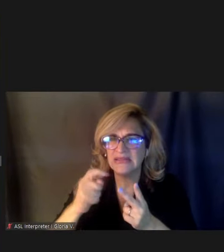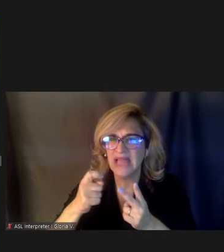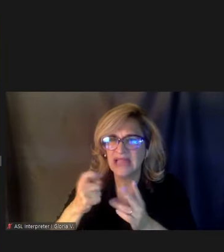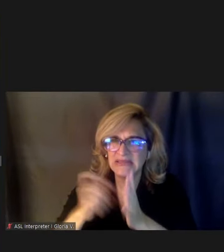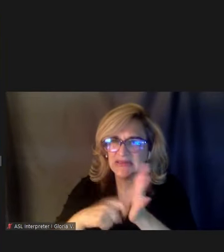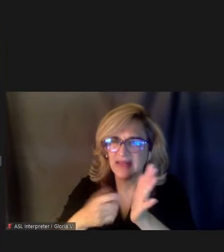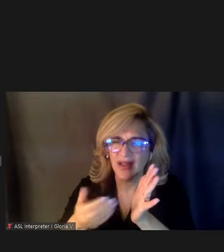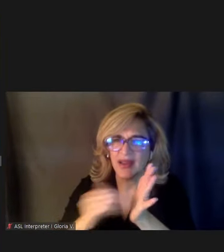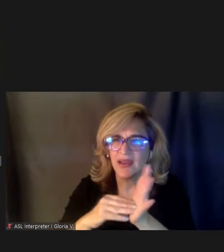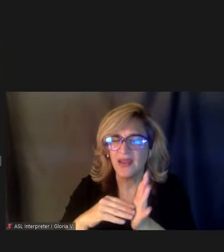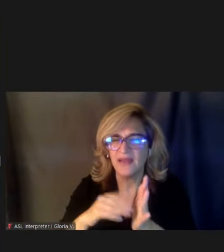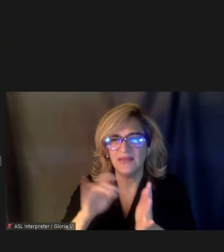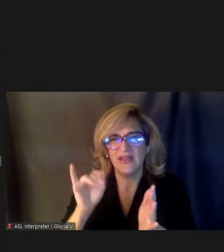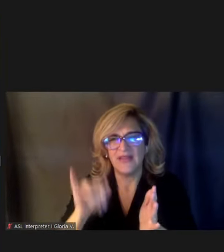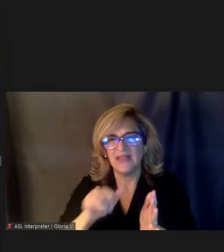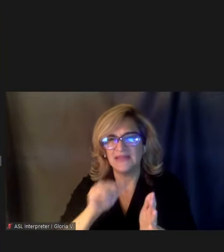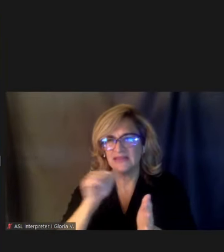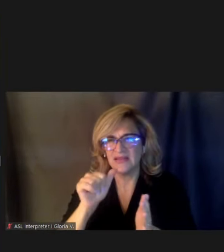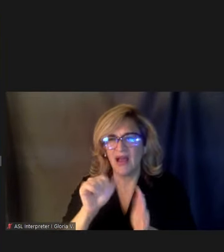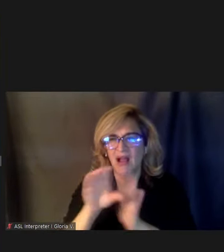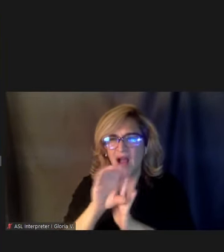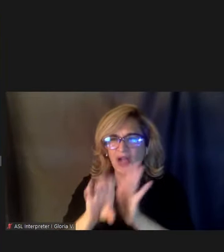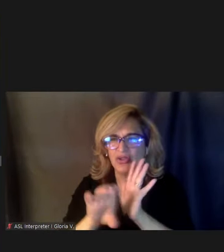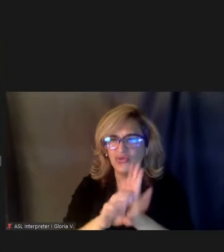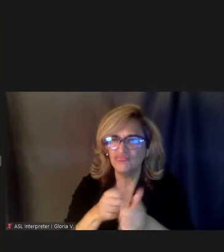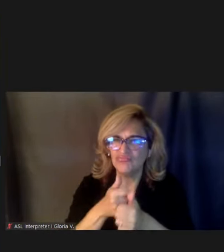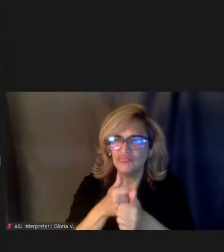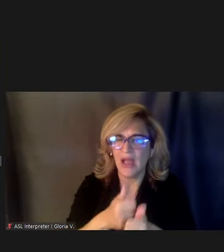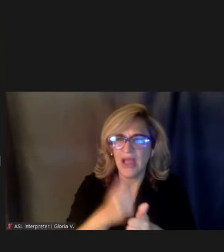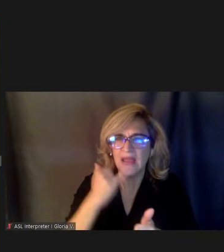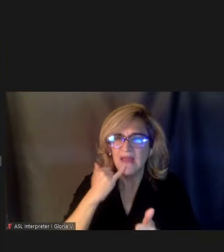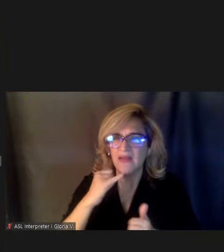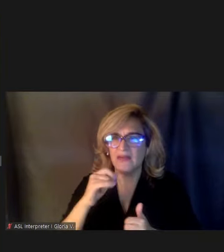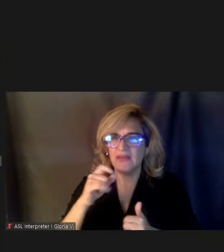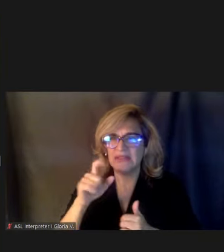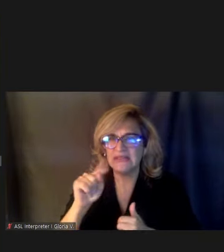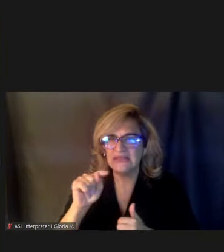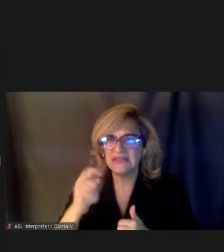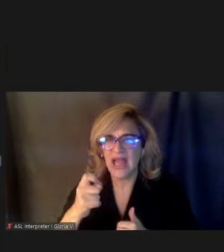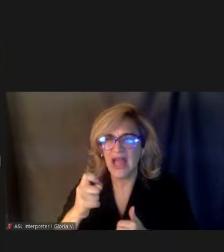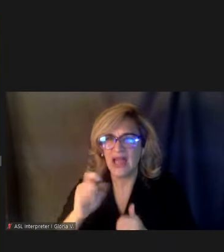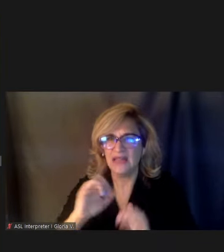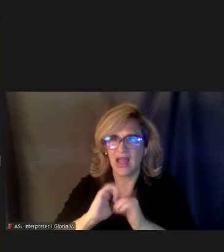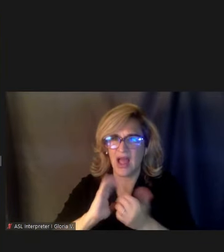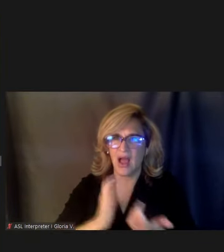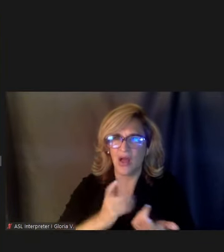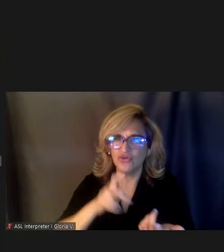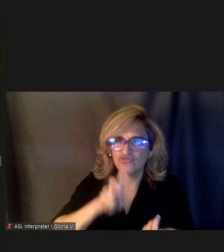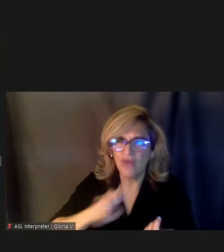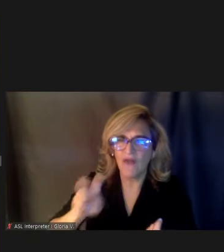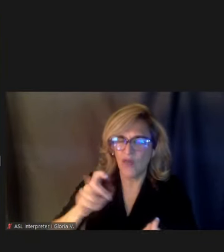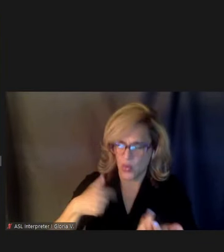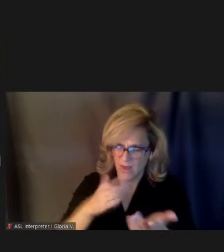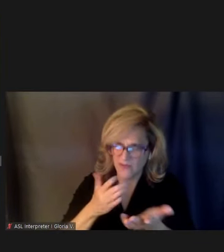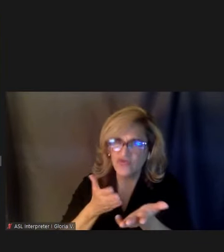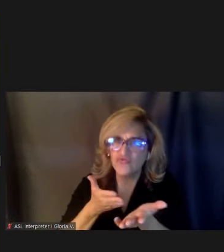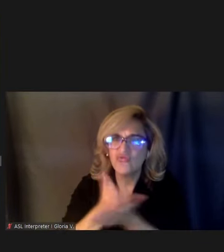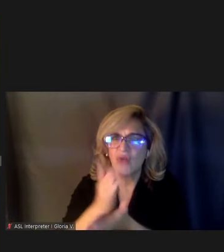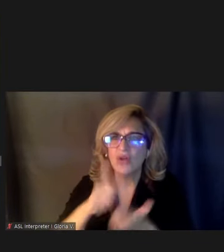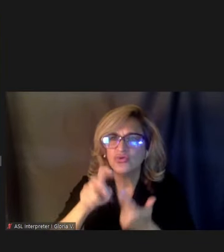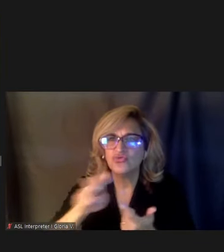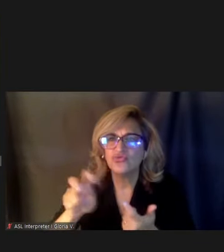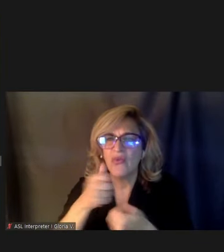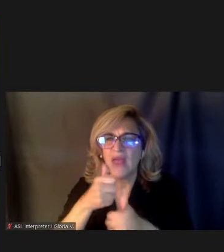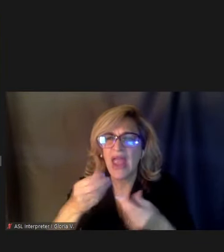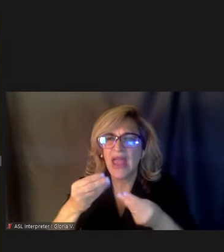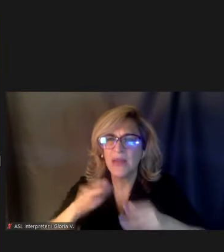completely unconstitutional to be taxing our travel, as we have a right to travel wherever we want on any public